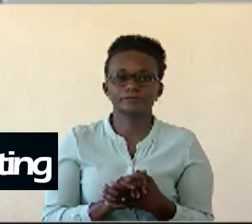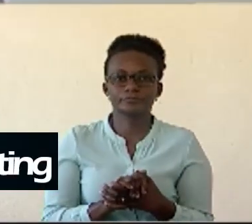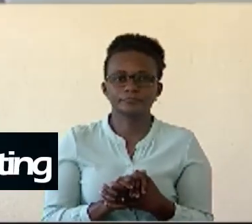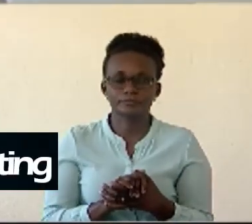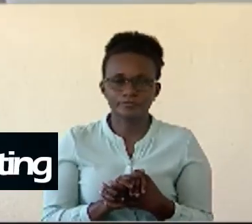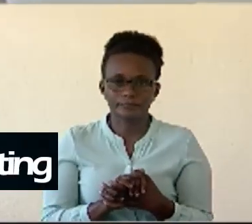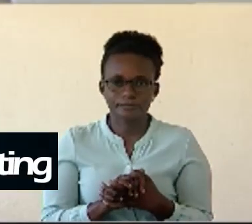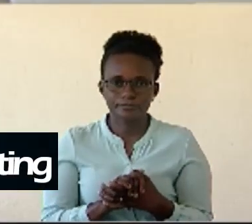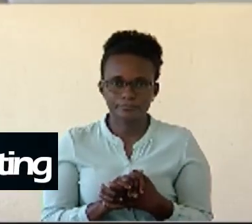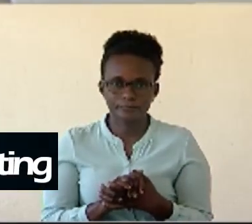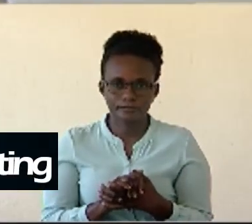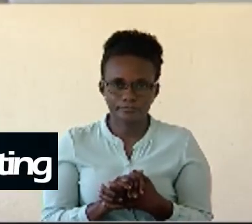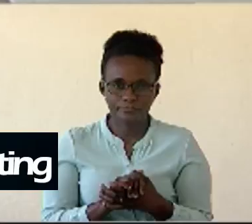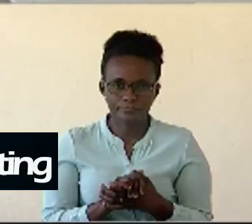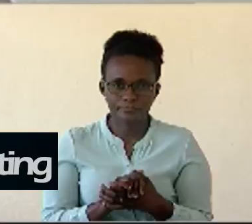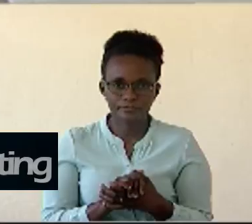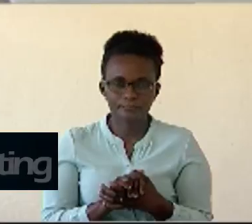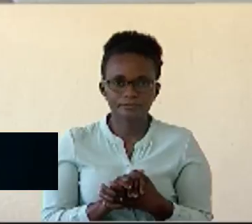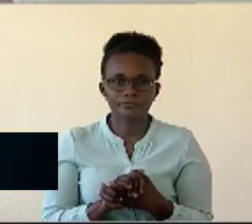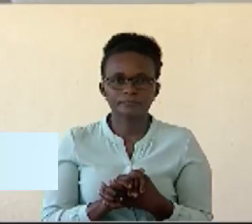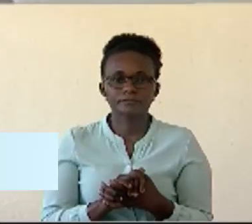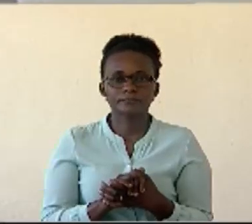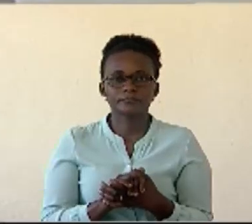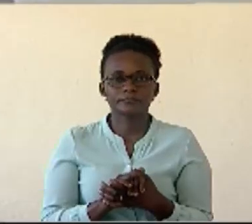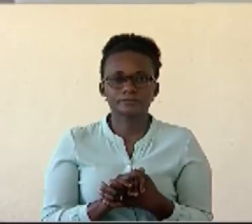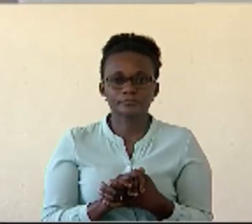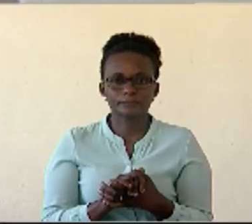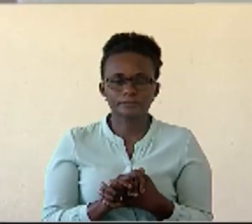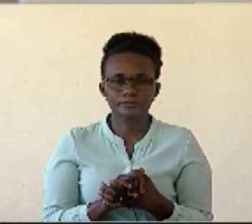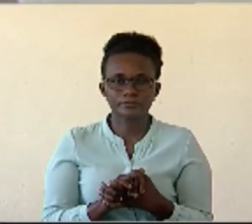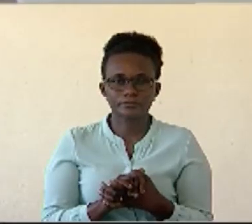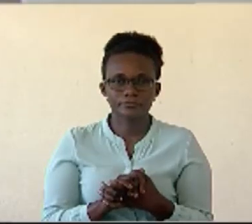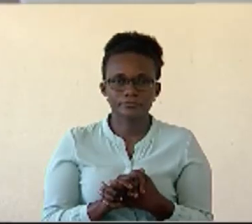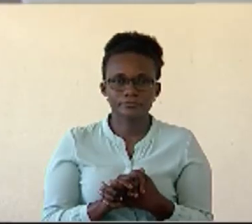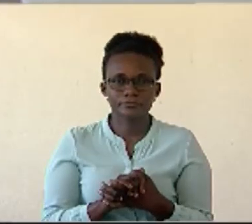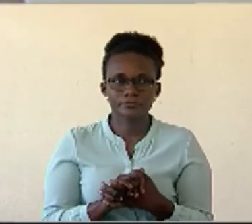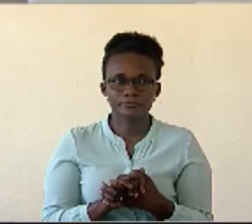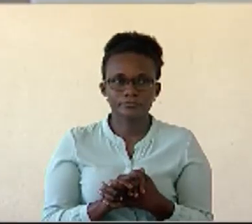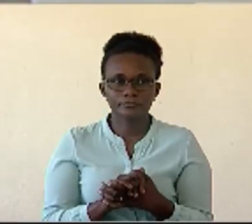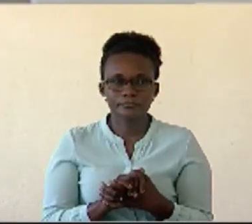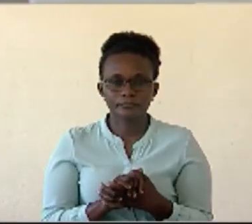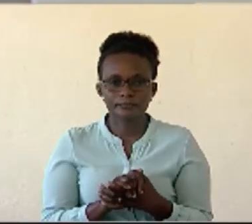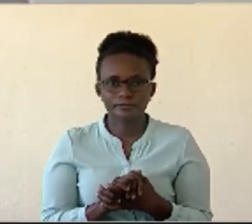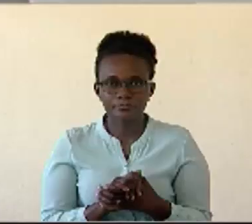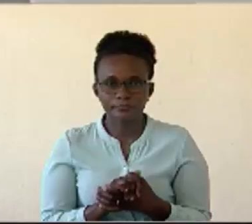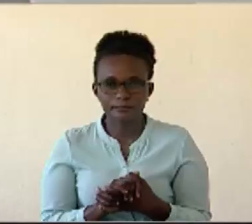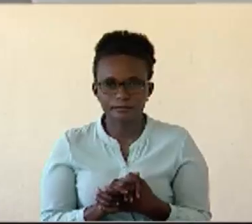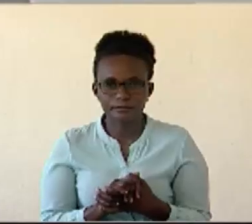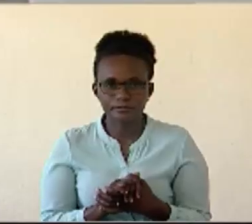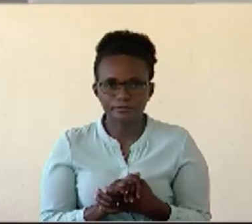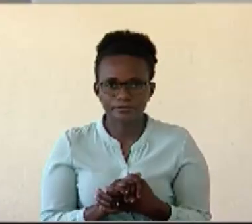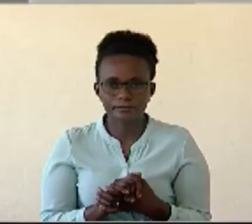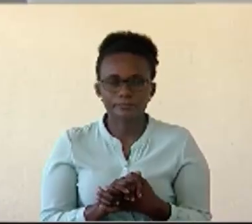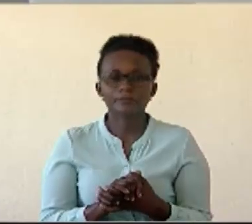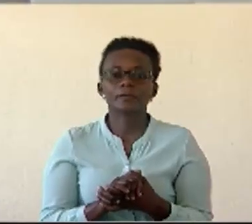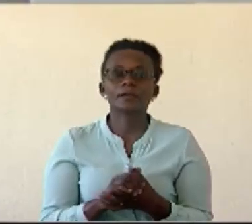time, this one, there is no change. What about this? It is very fast. So we need to wait